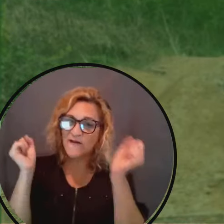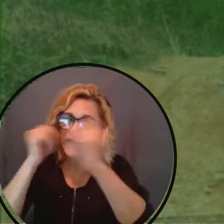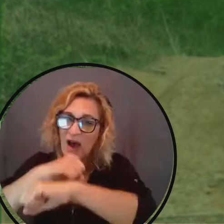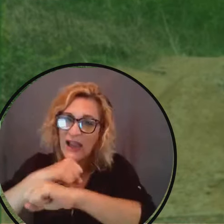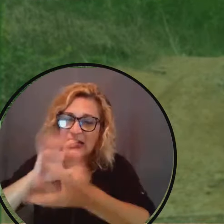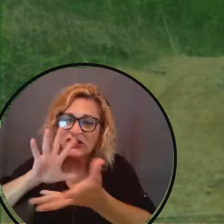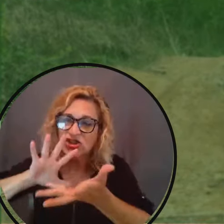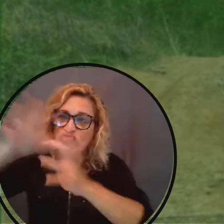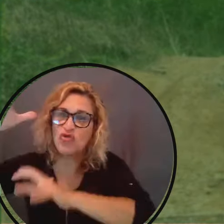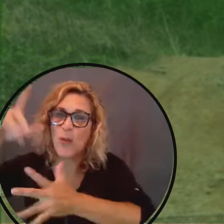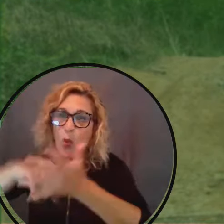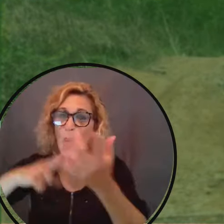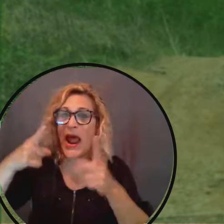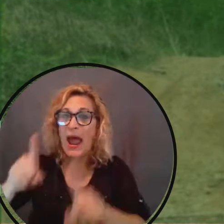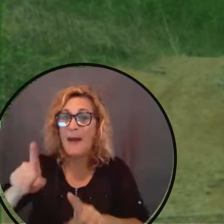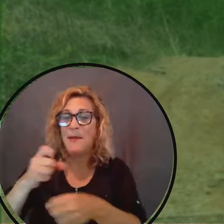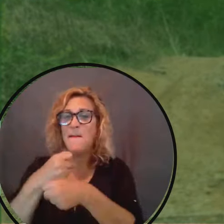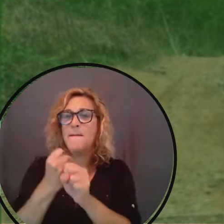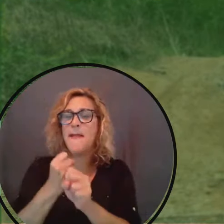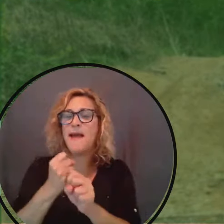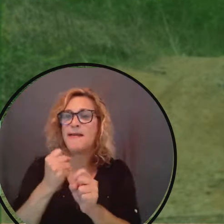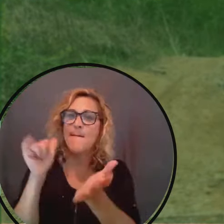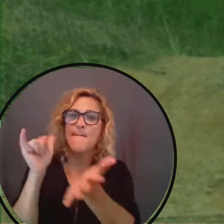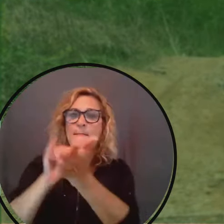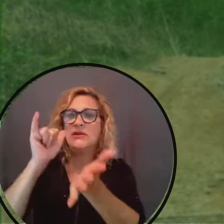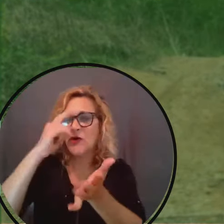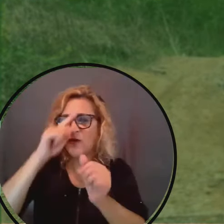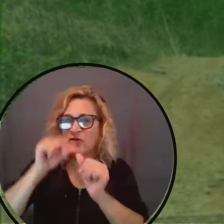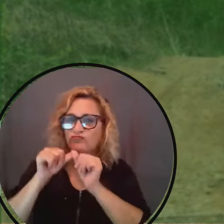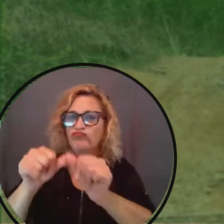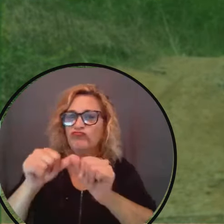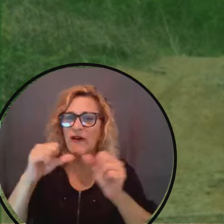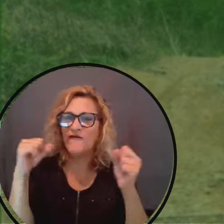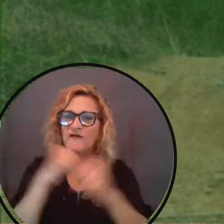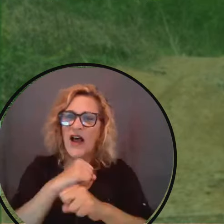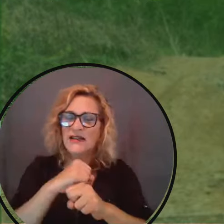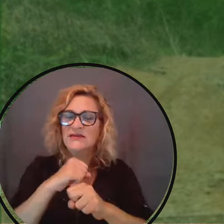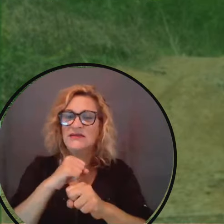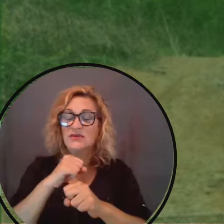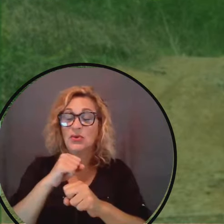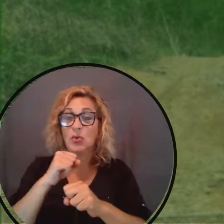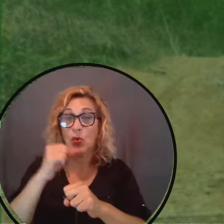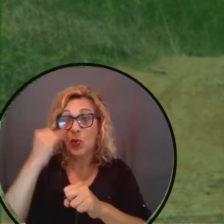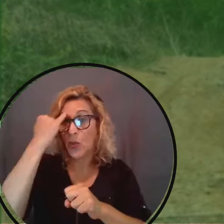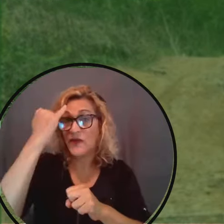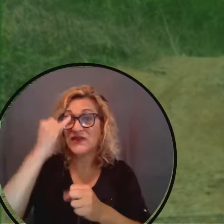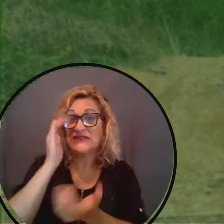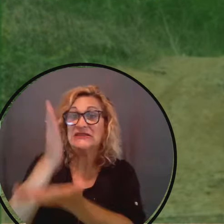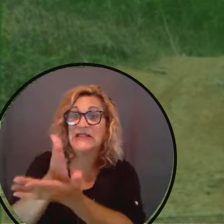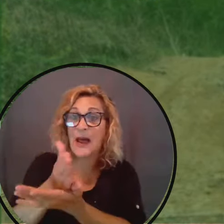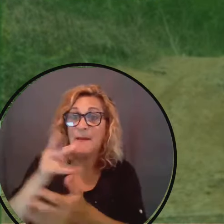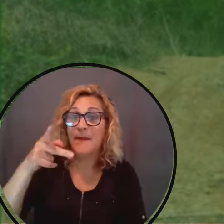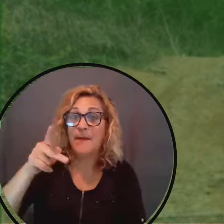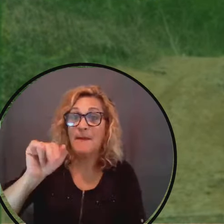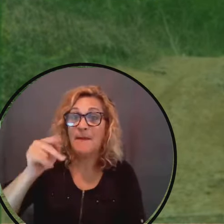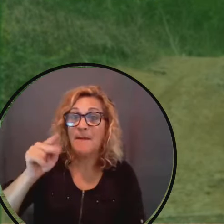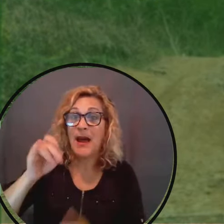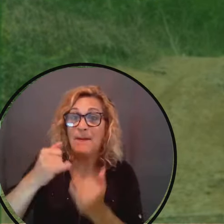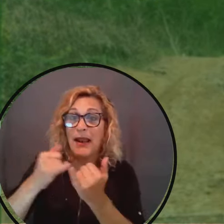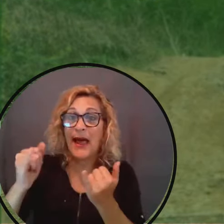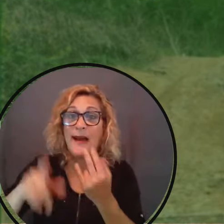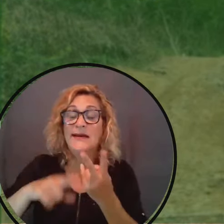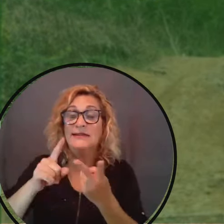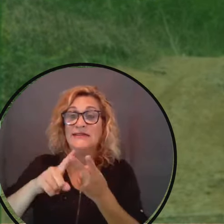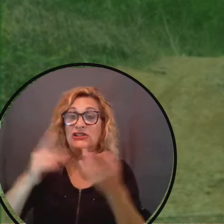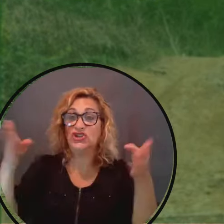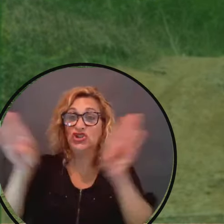happening and to make it impossible for the violence to continue, whether that's stopping the pipelines or shutting down prisons and jails or whatever the